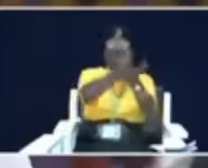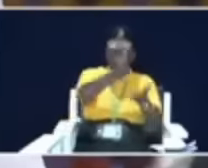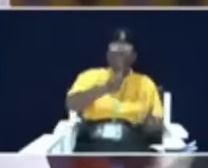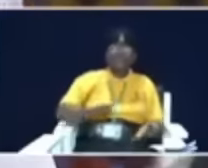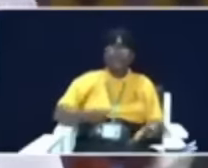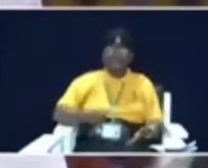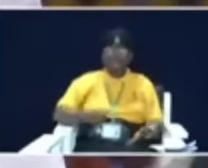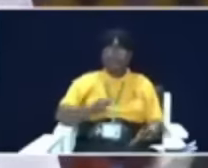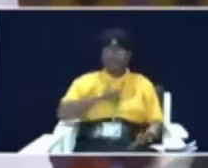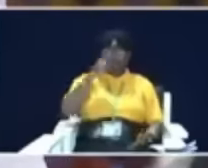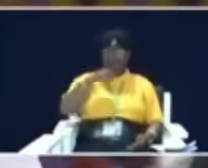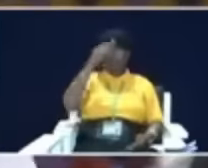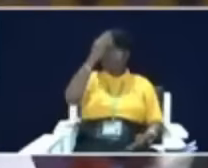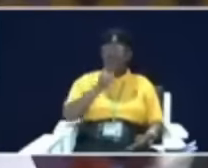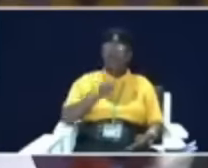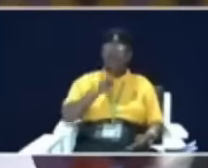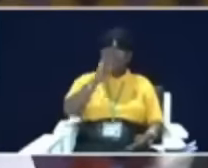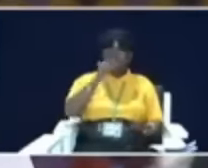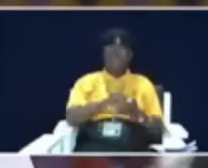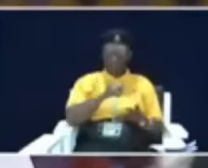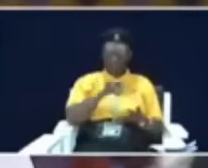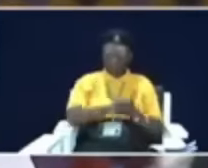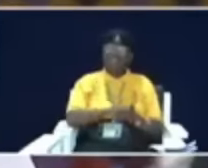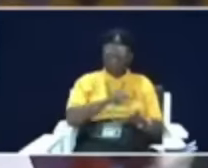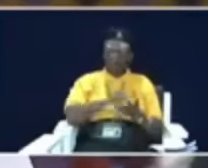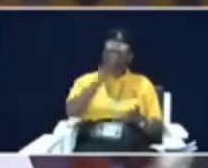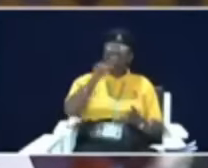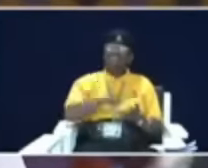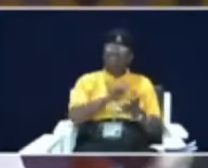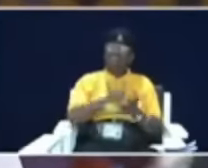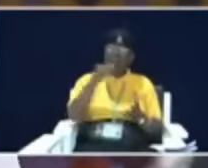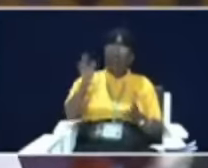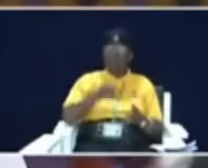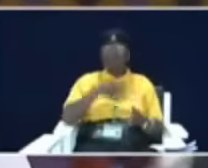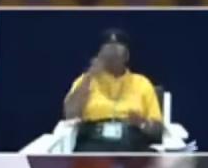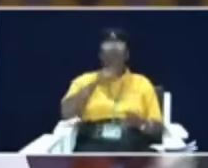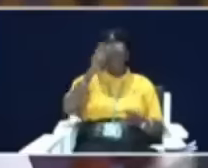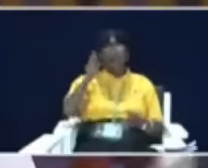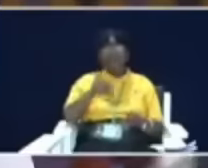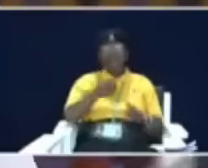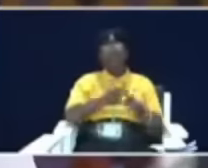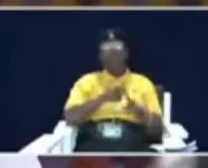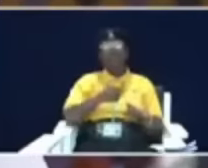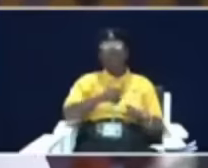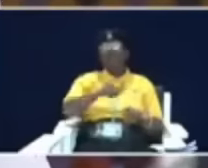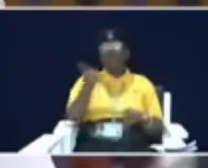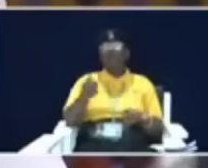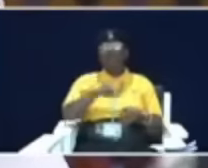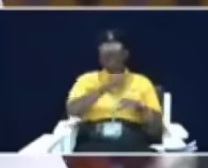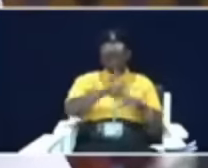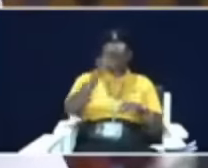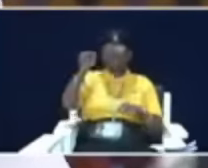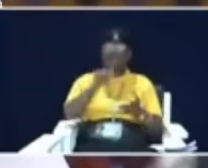I said, "Why is it that it is those of us who are from other nations that become a problem?"